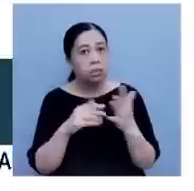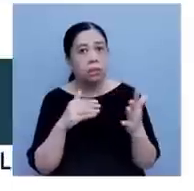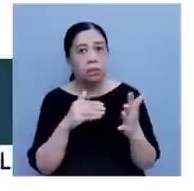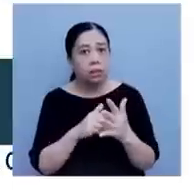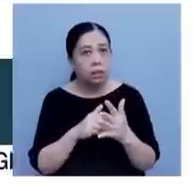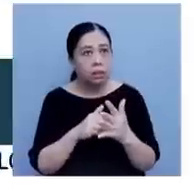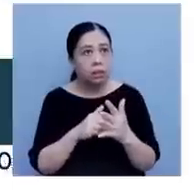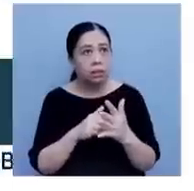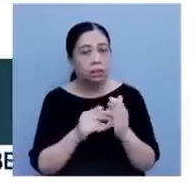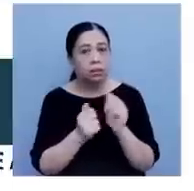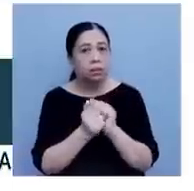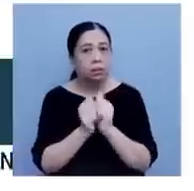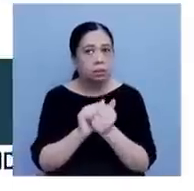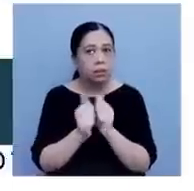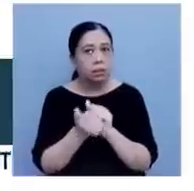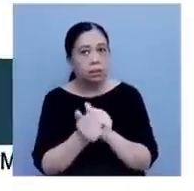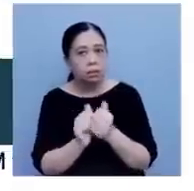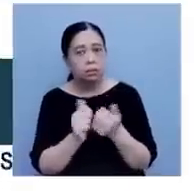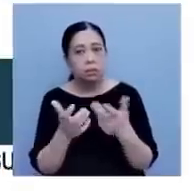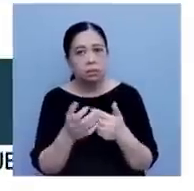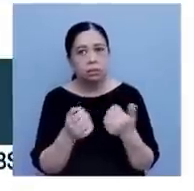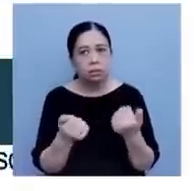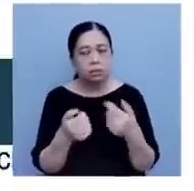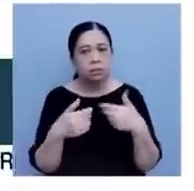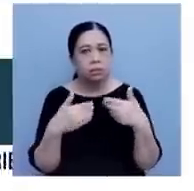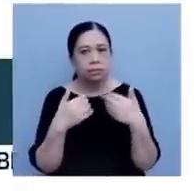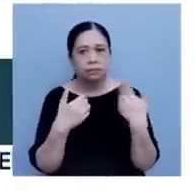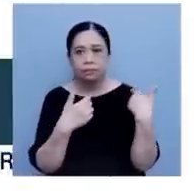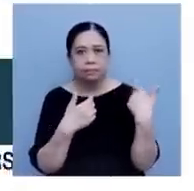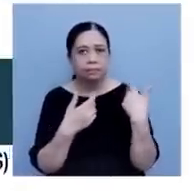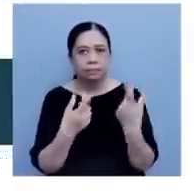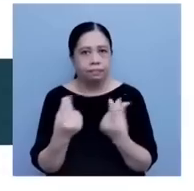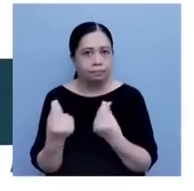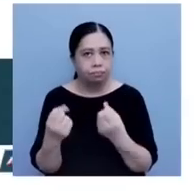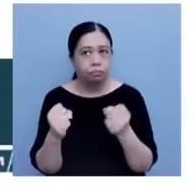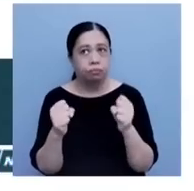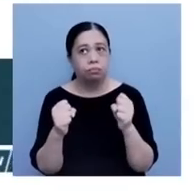And amendments are yet to be made, Carmina. So